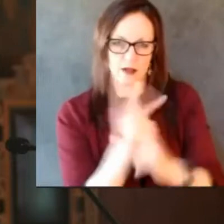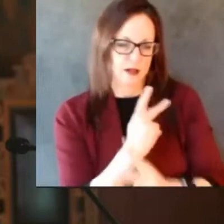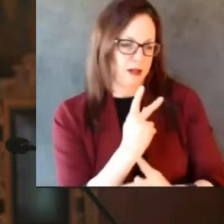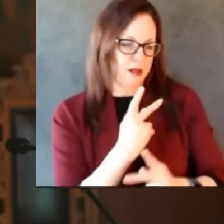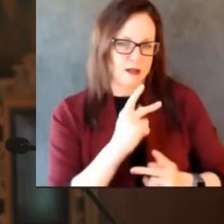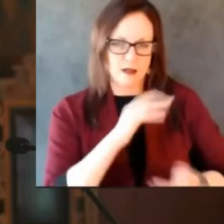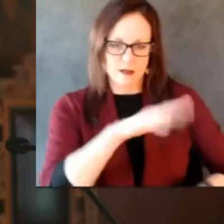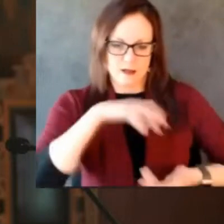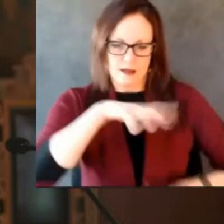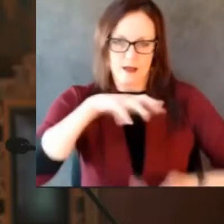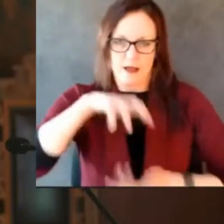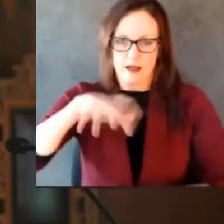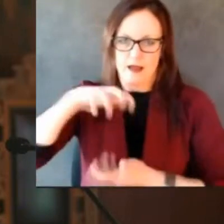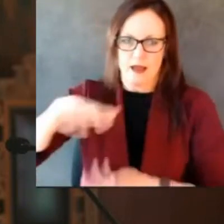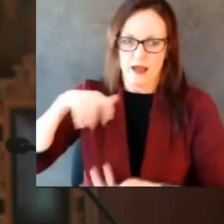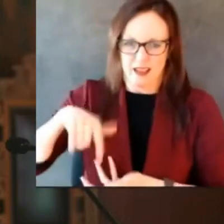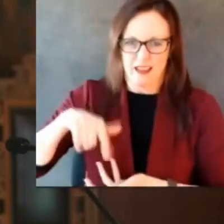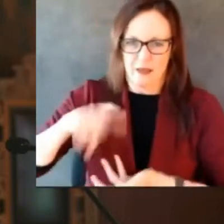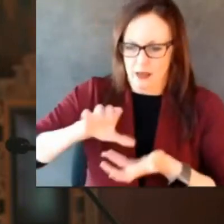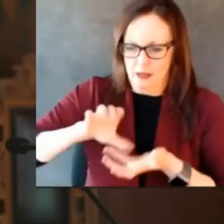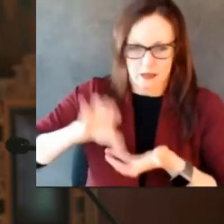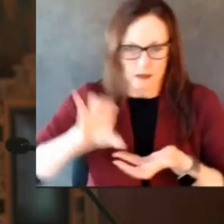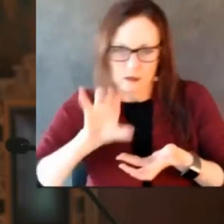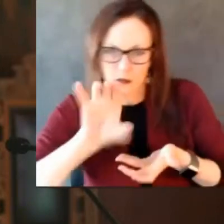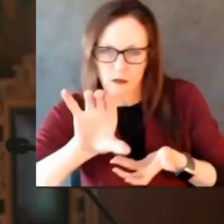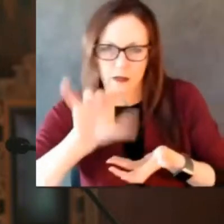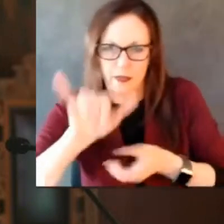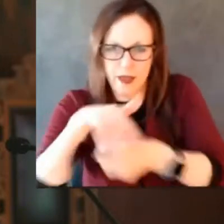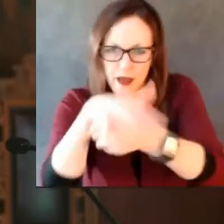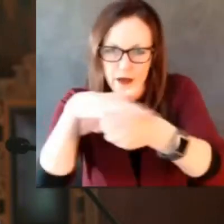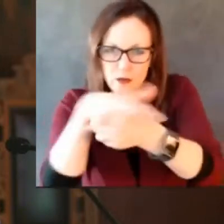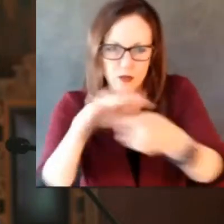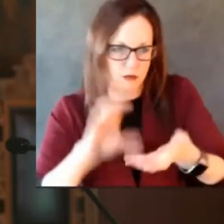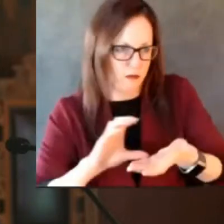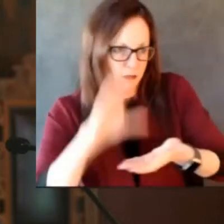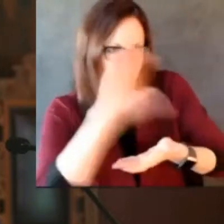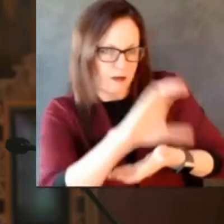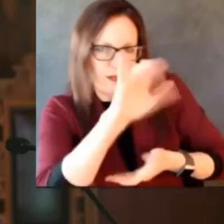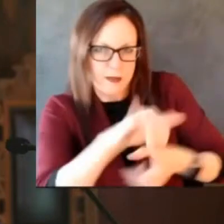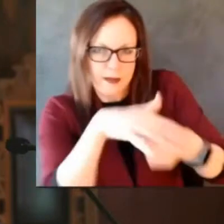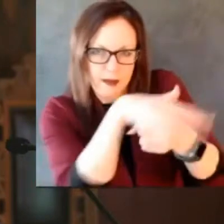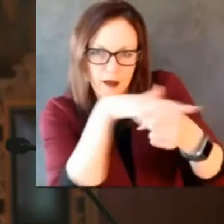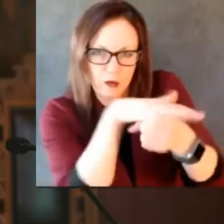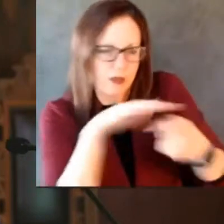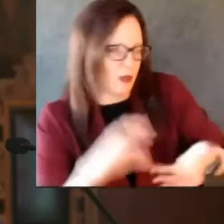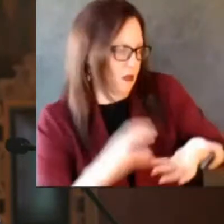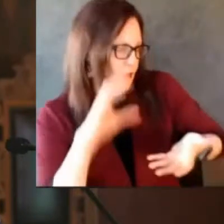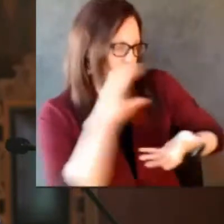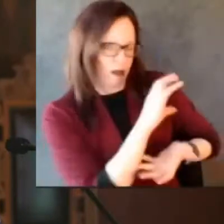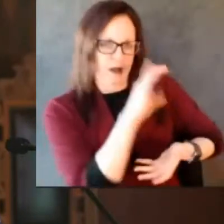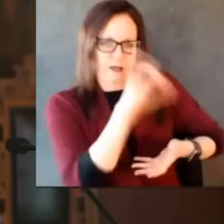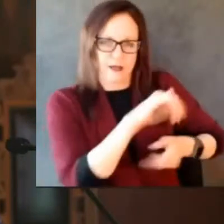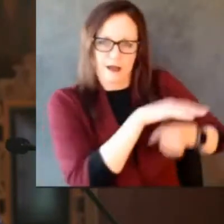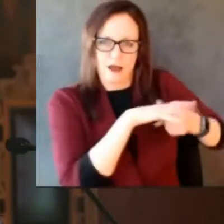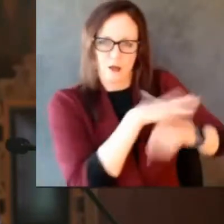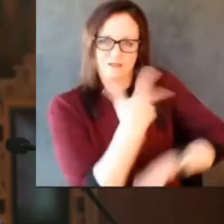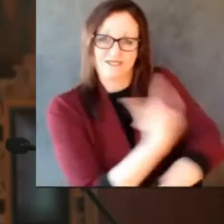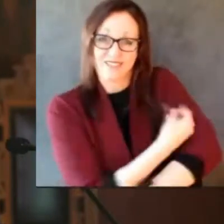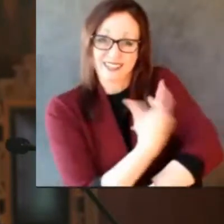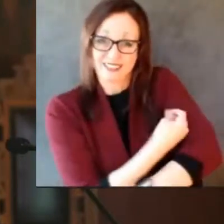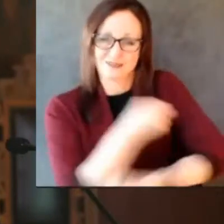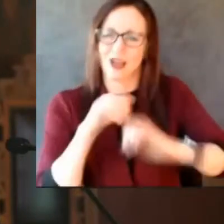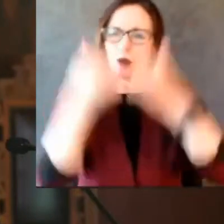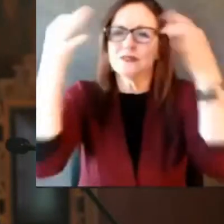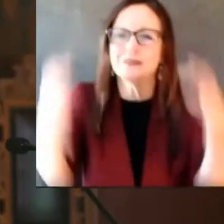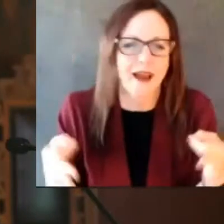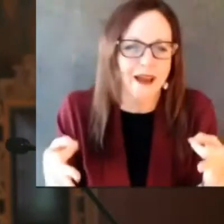vaccine. And that just means we have to do it for more days and fewer people per day. And, you know,